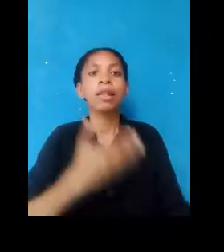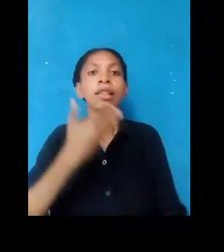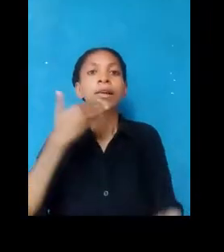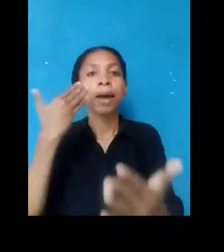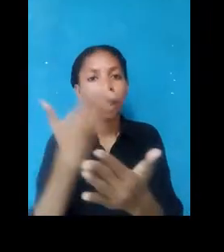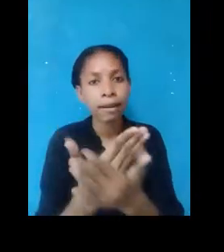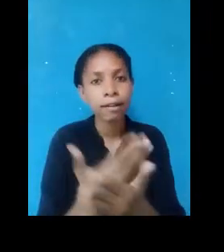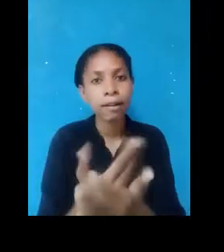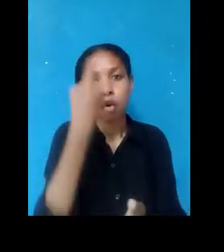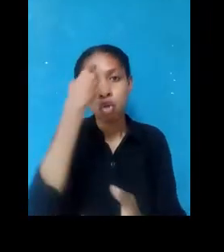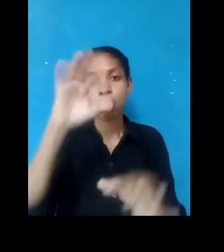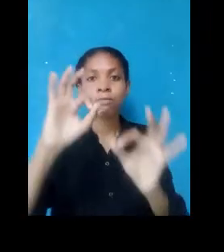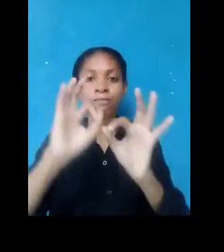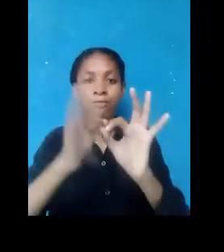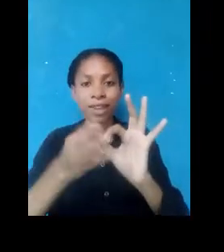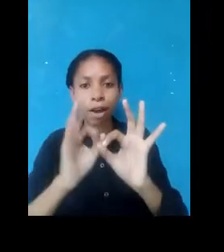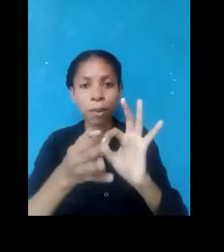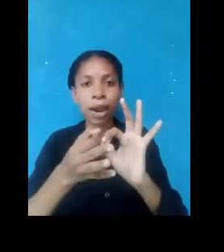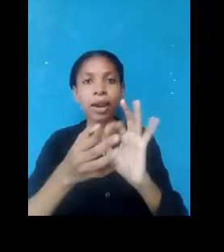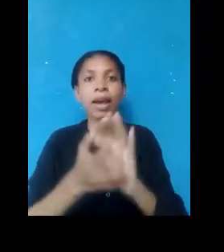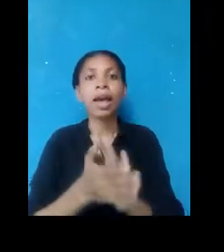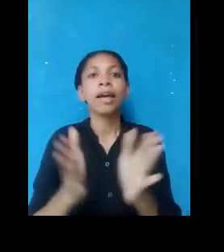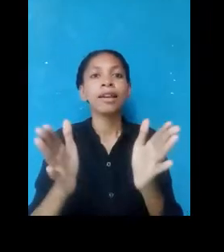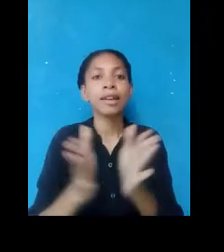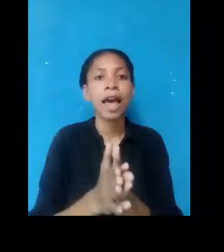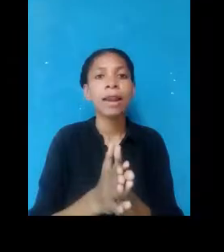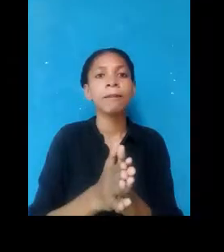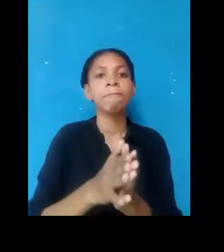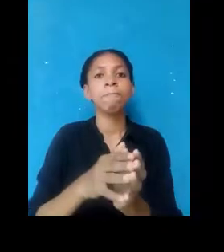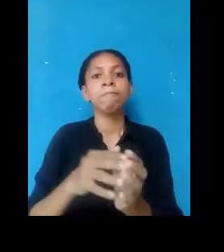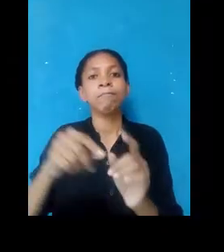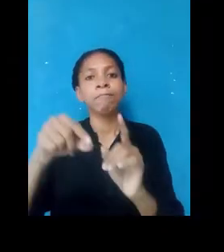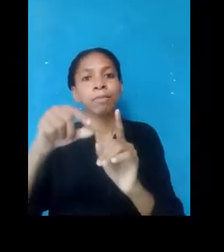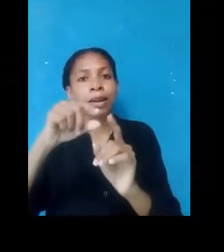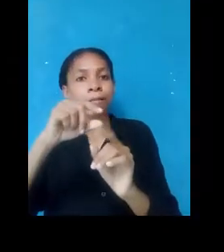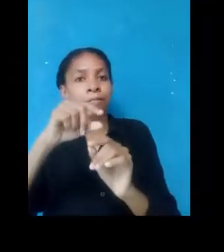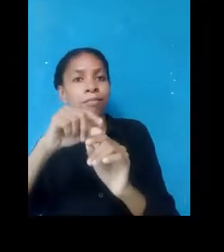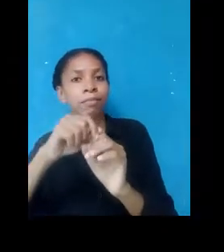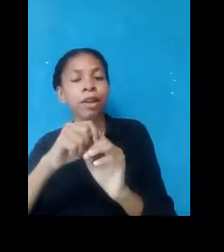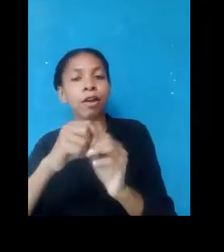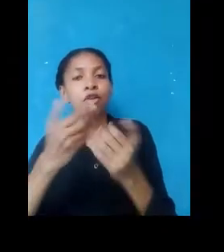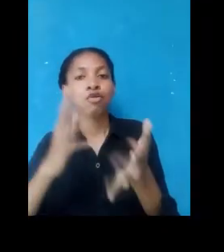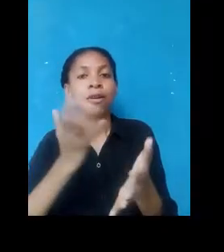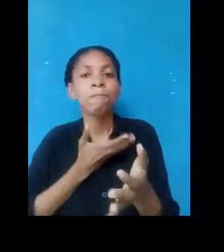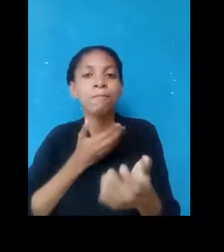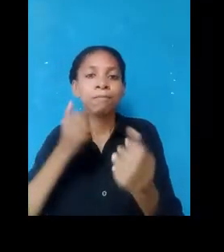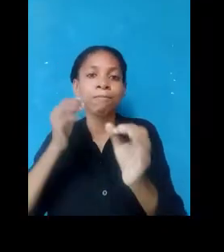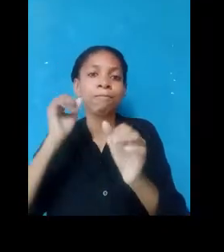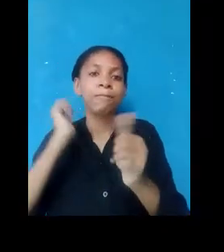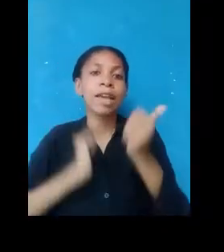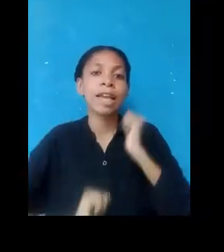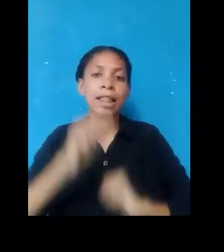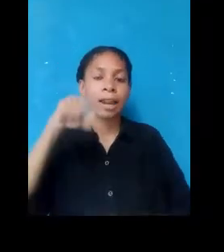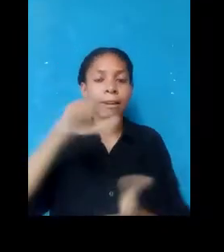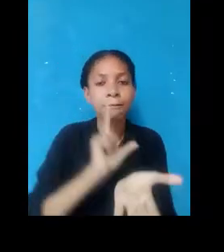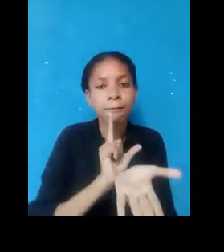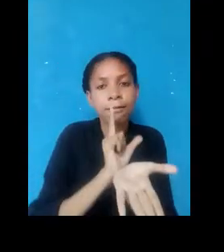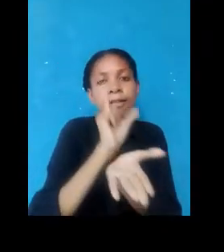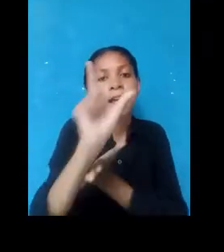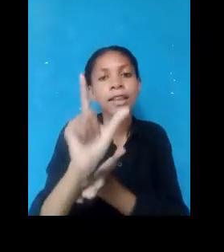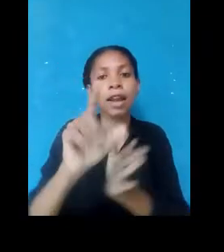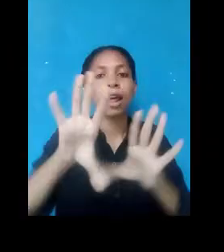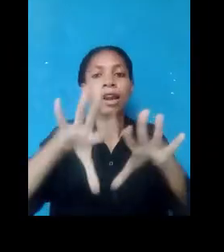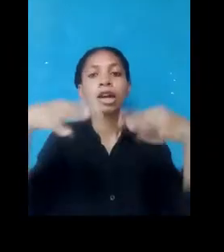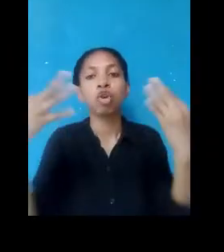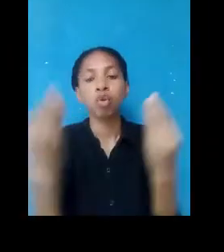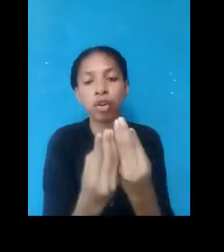support in making this space more inclusive and accessible for all. And most sincerely to all of you,